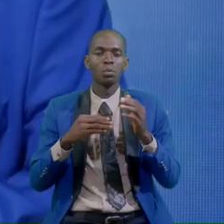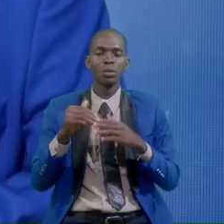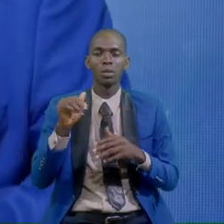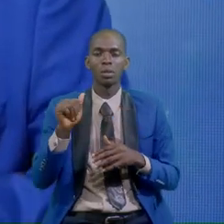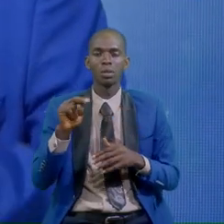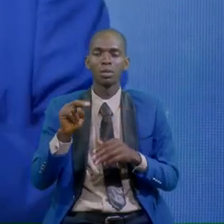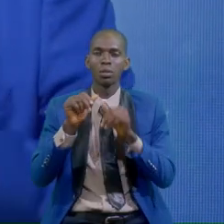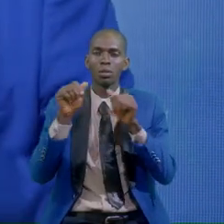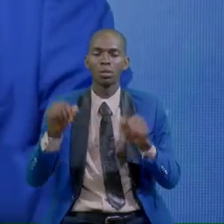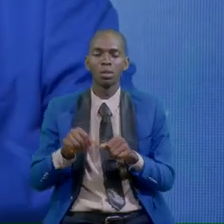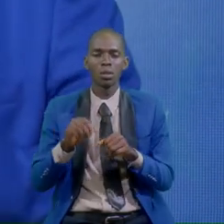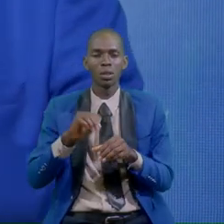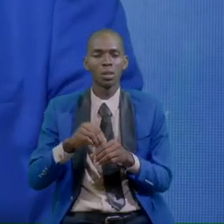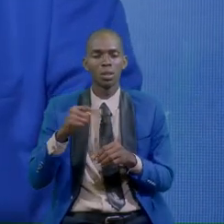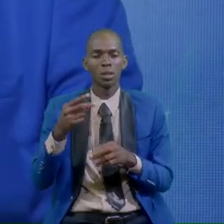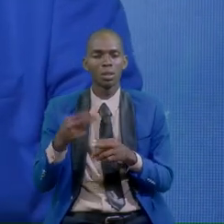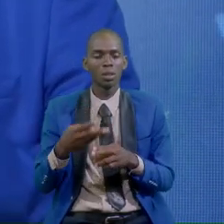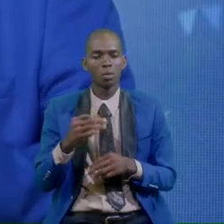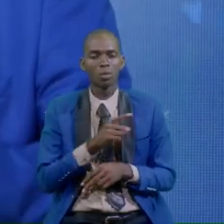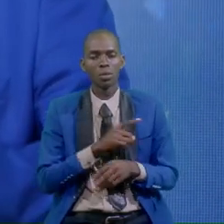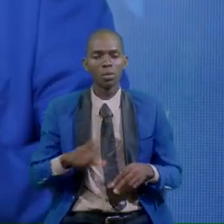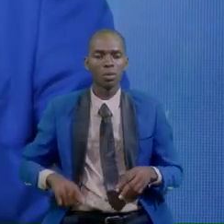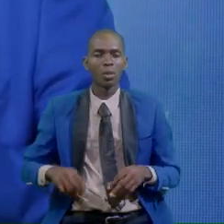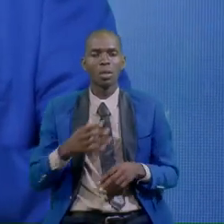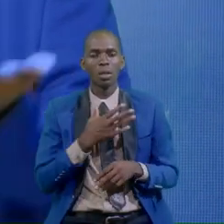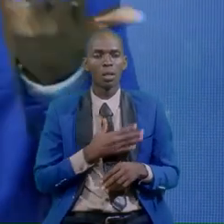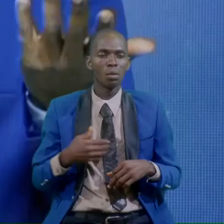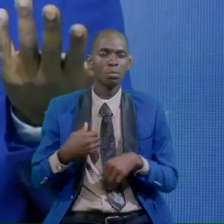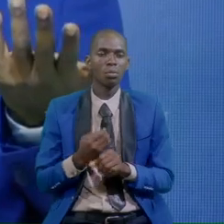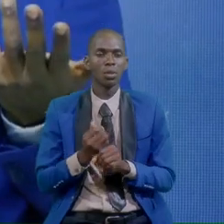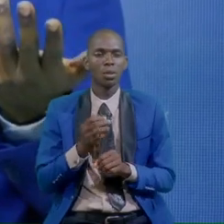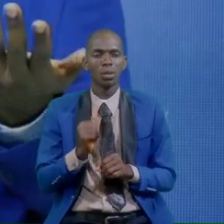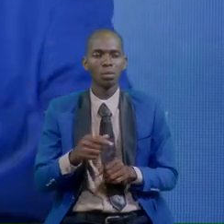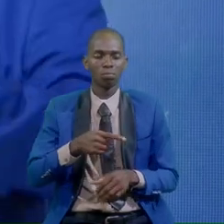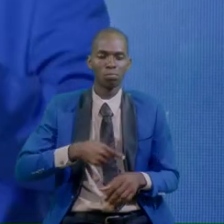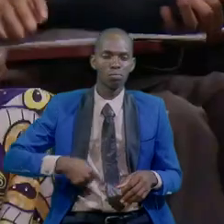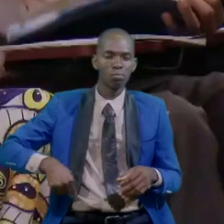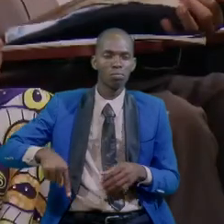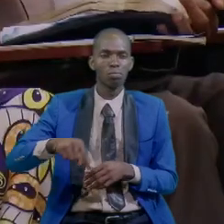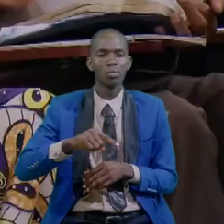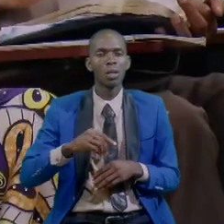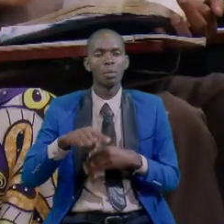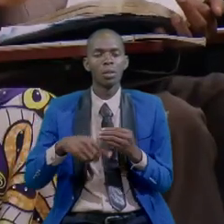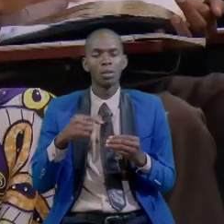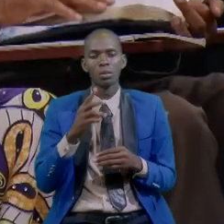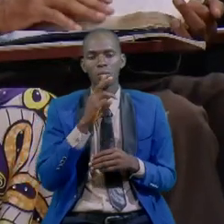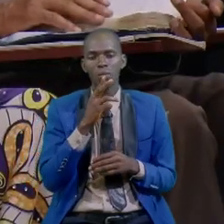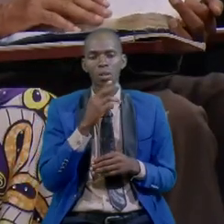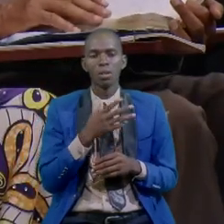name of the Lord, and he made a trench about the altar as great as would